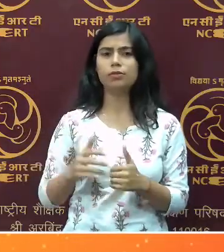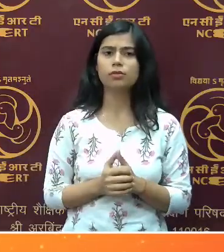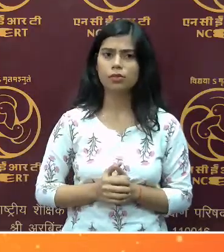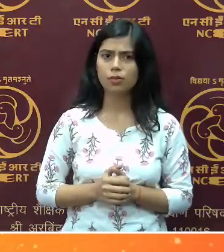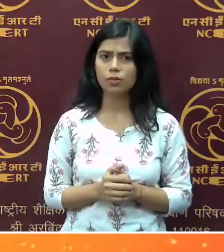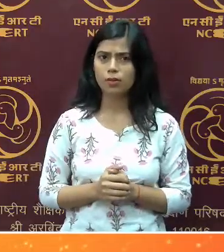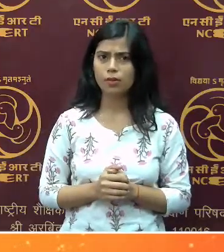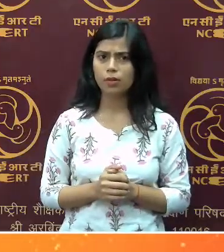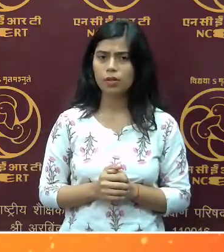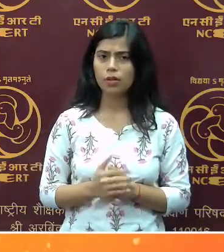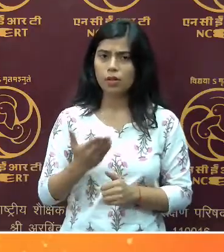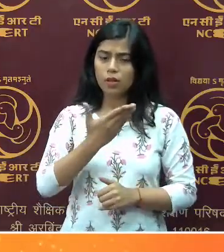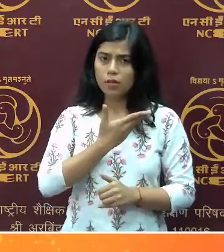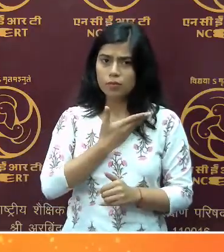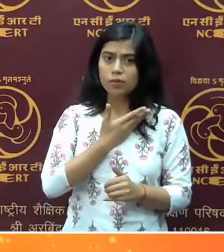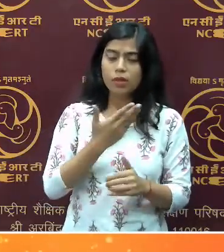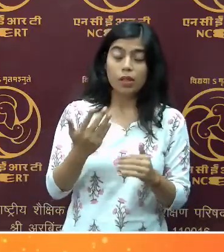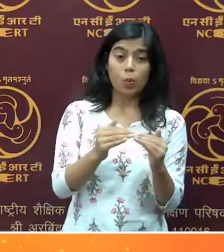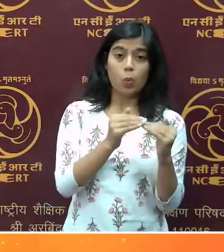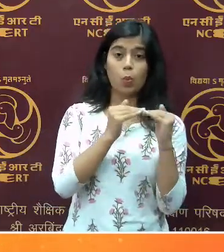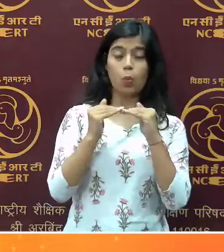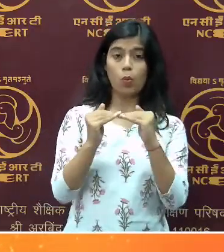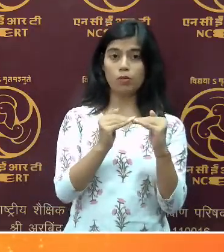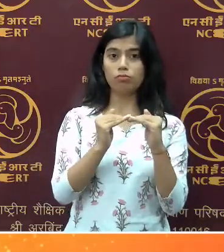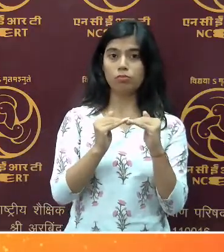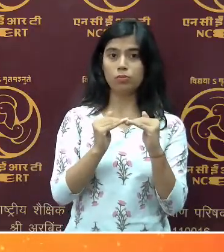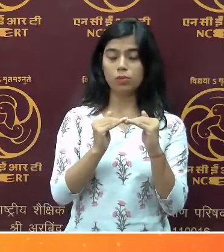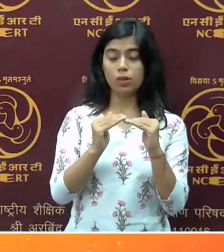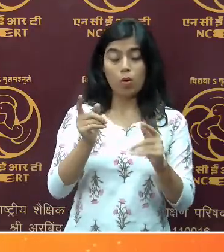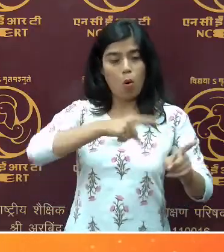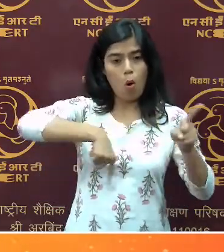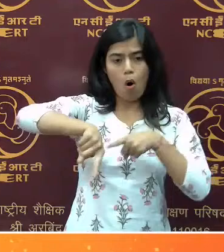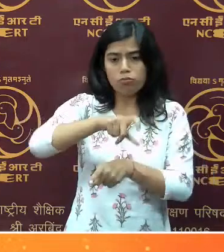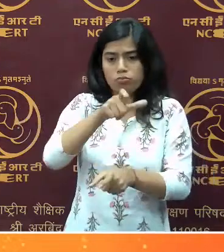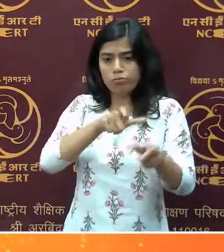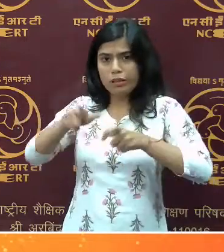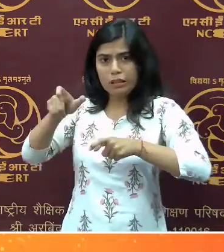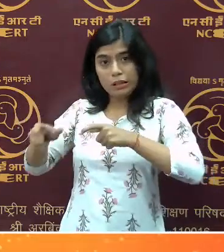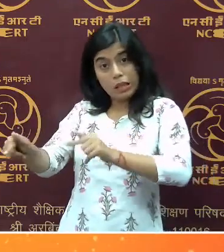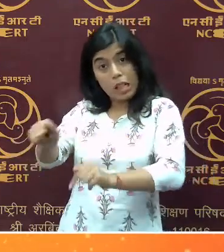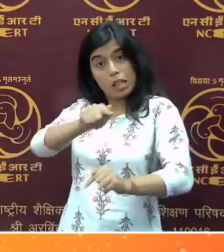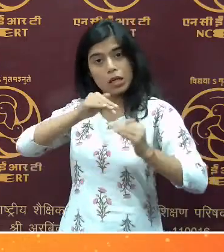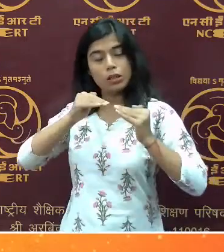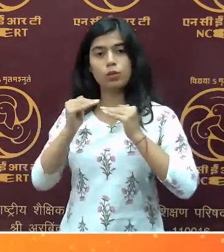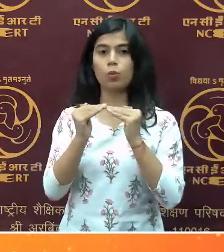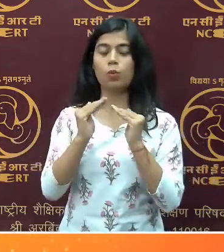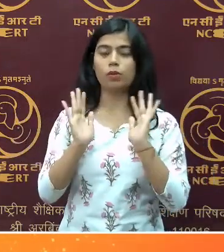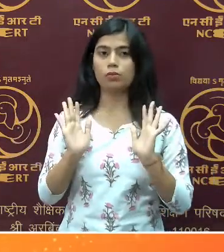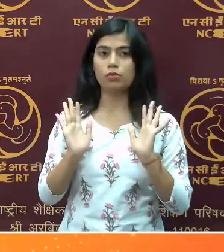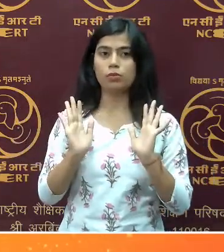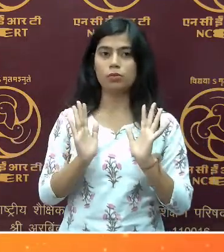right to equality ensures two kind of right: equal treatment before the law,